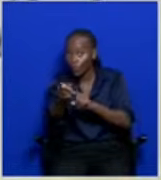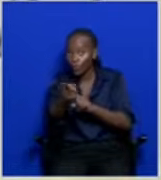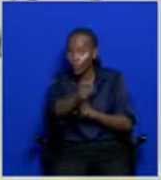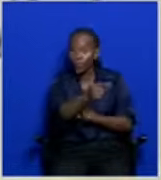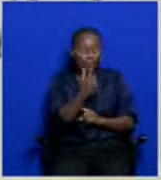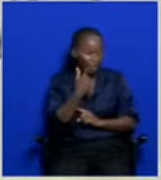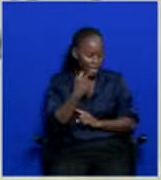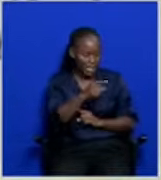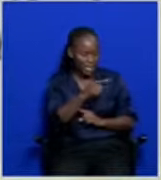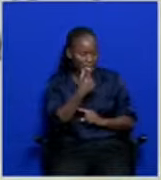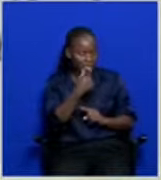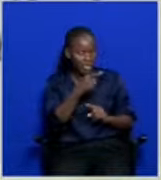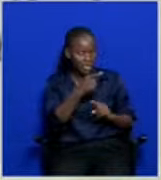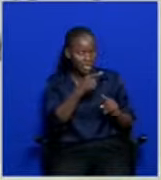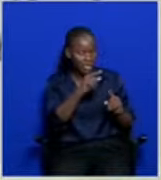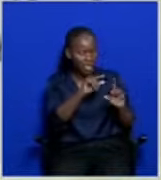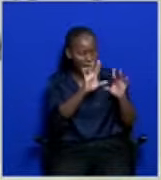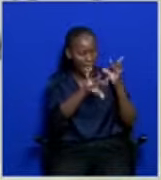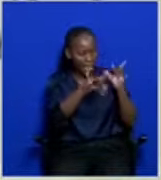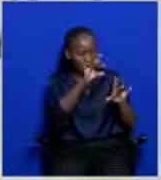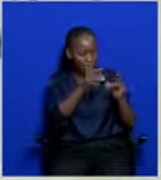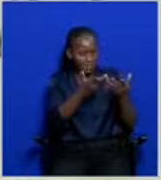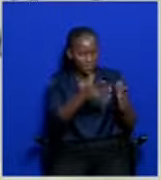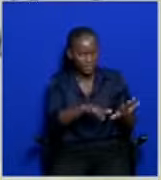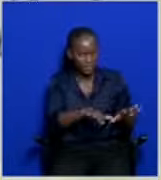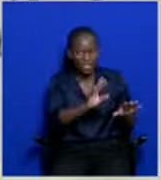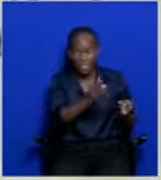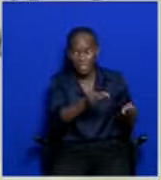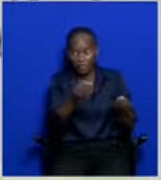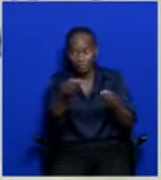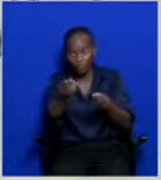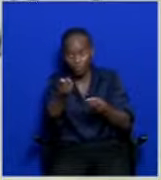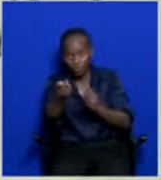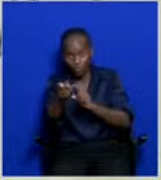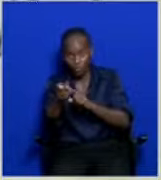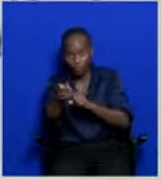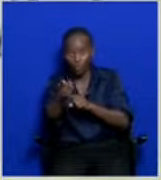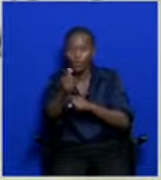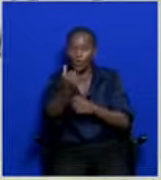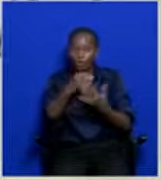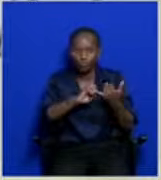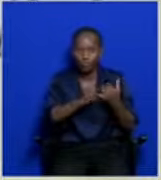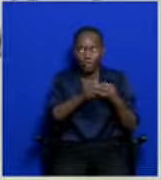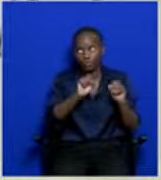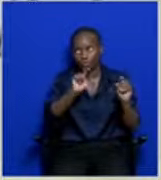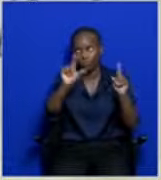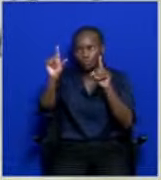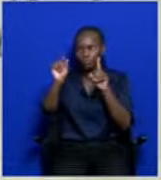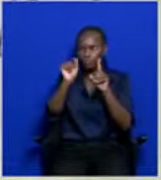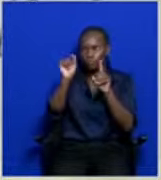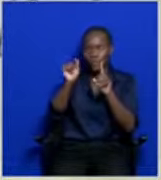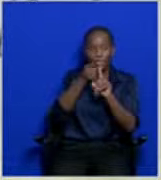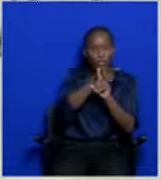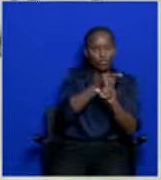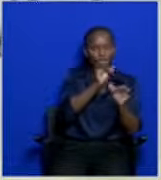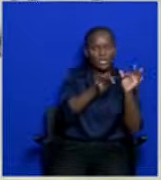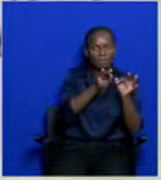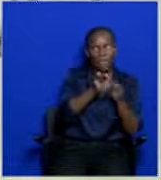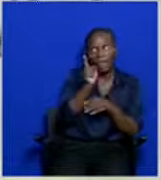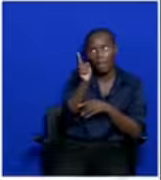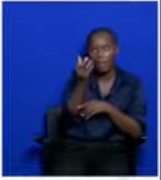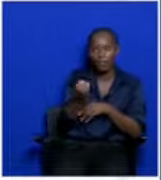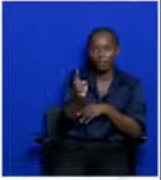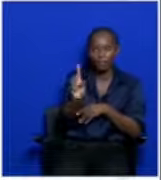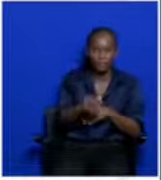We're going to put up these pictures and you help us identify what's in them. This is the first picture.